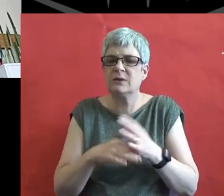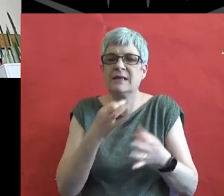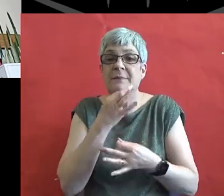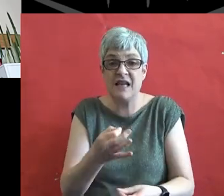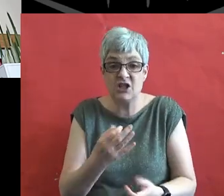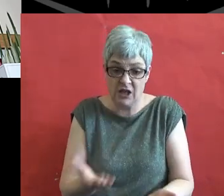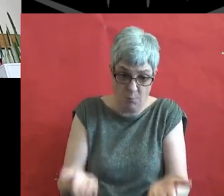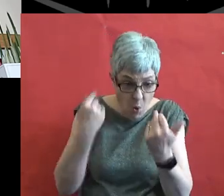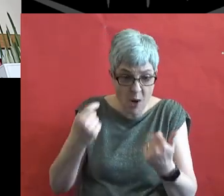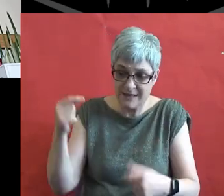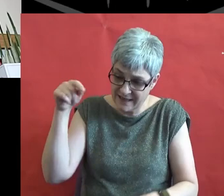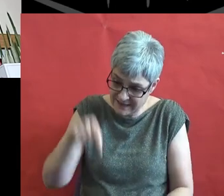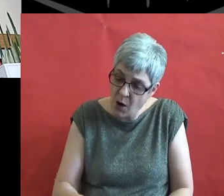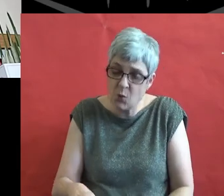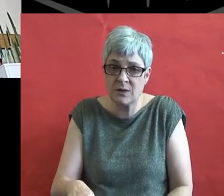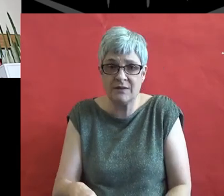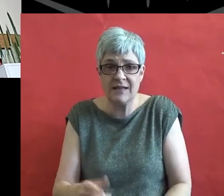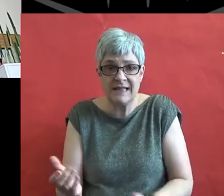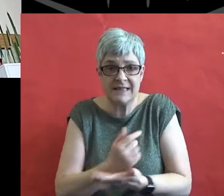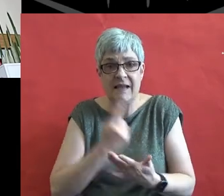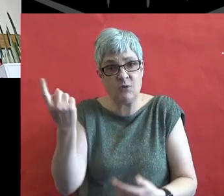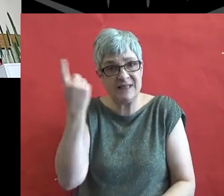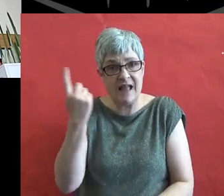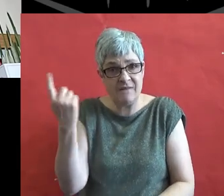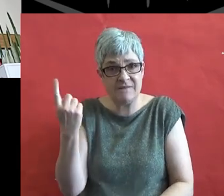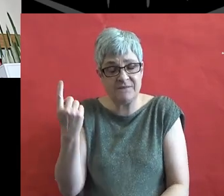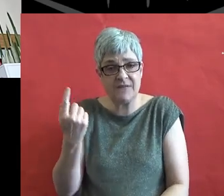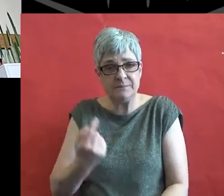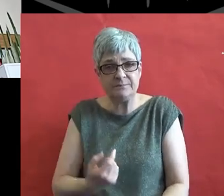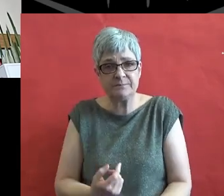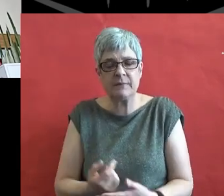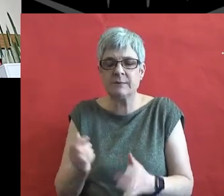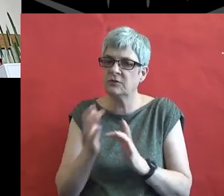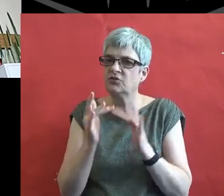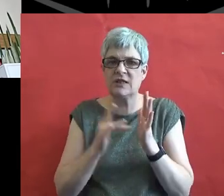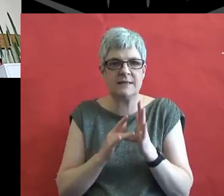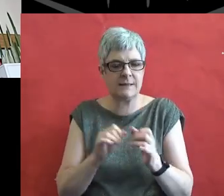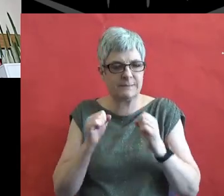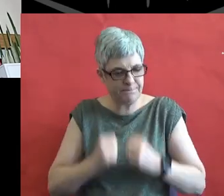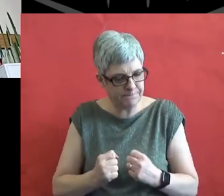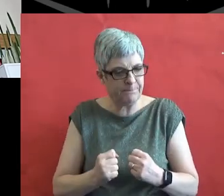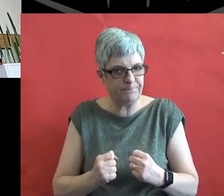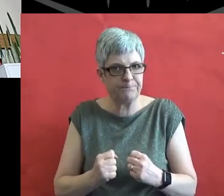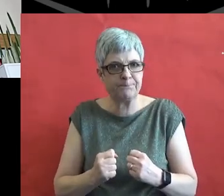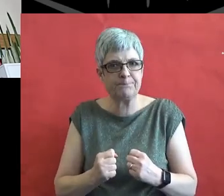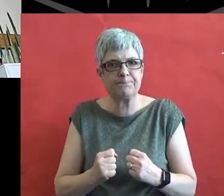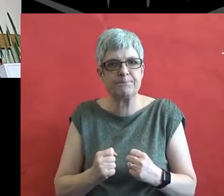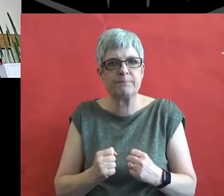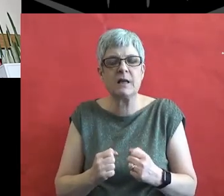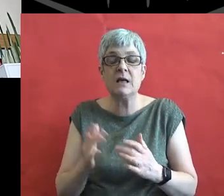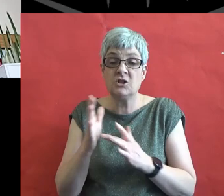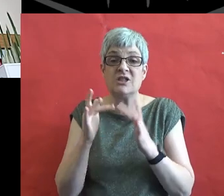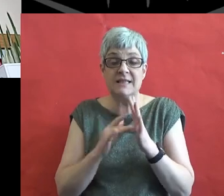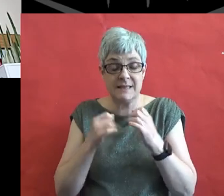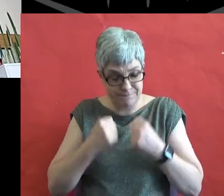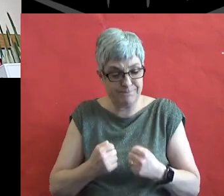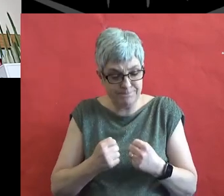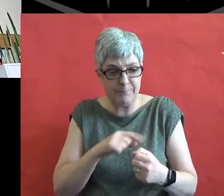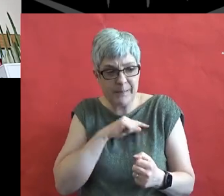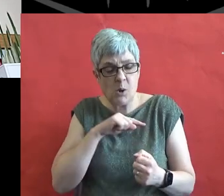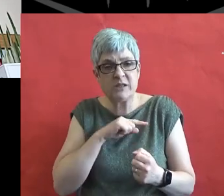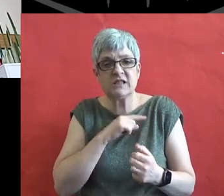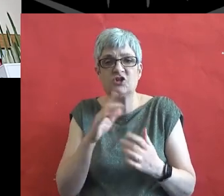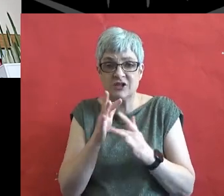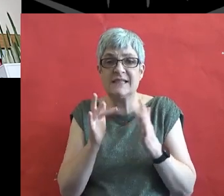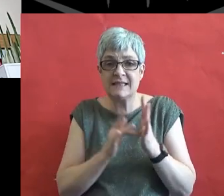down, save yourself. But Jesus stuck it out. Jesus stuck it out because